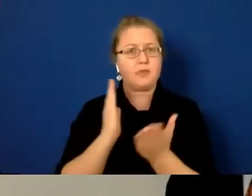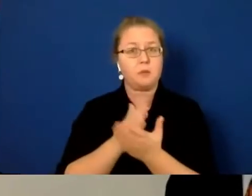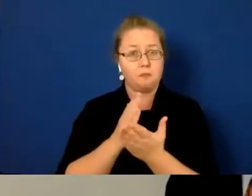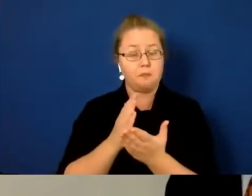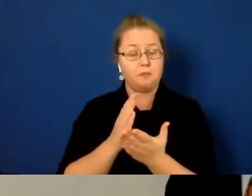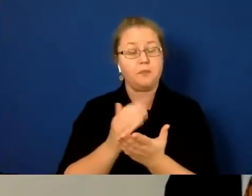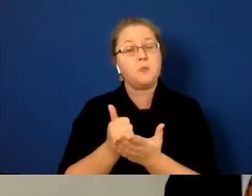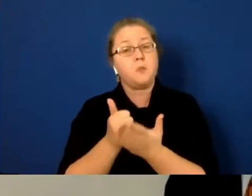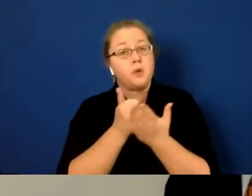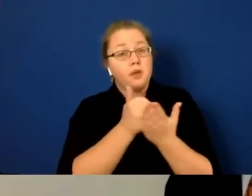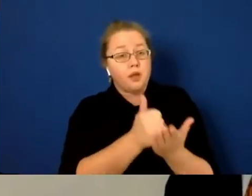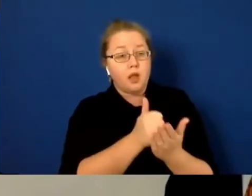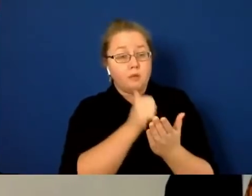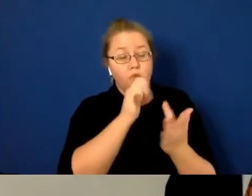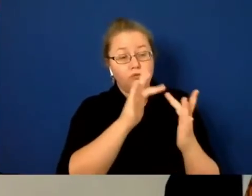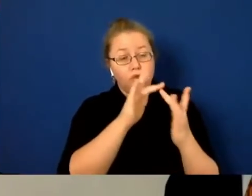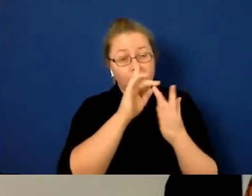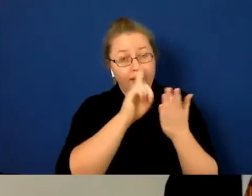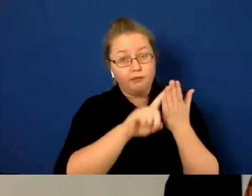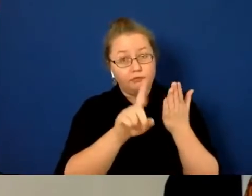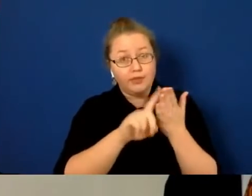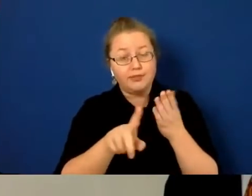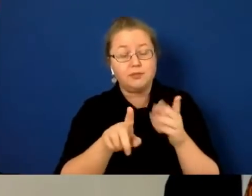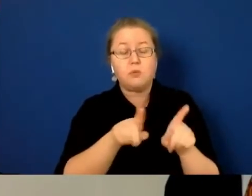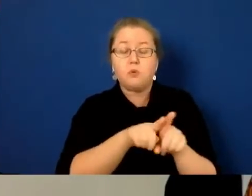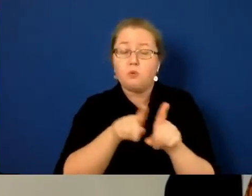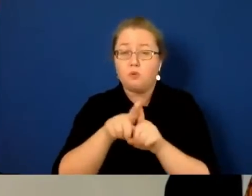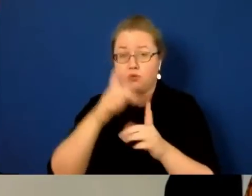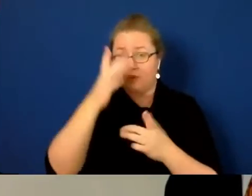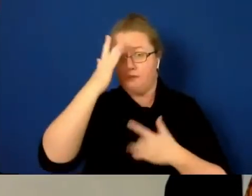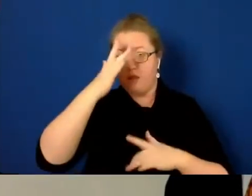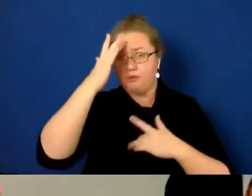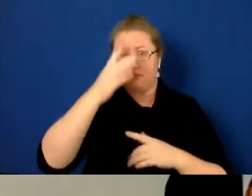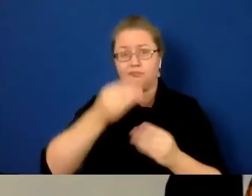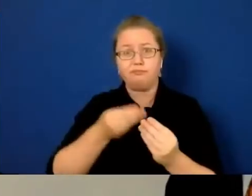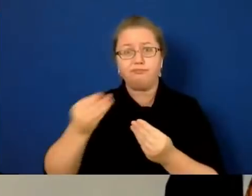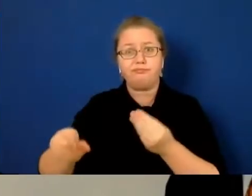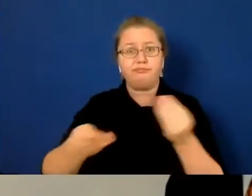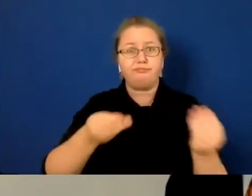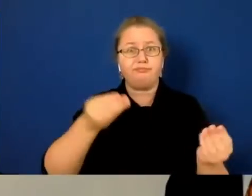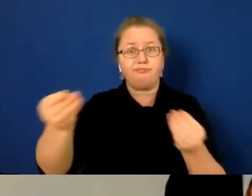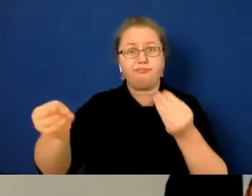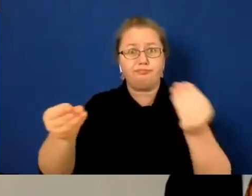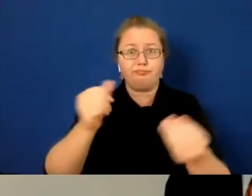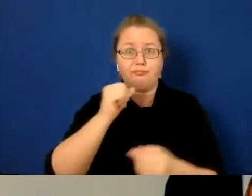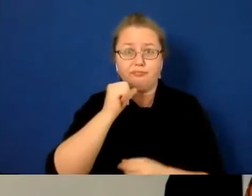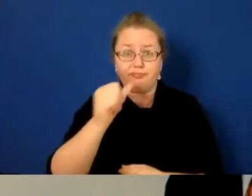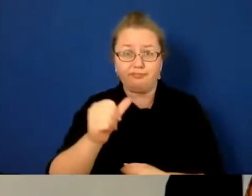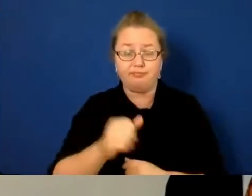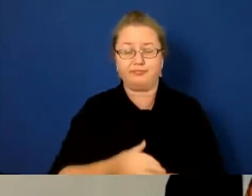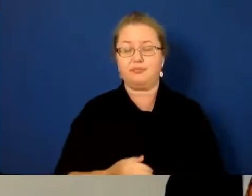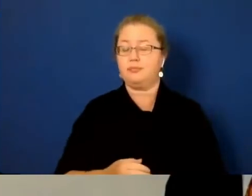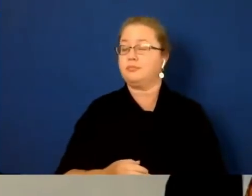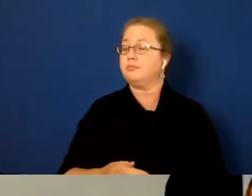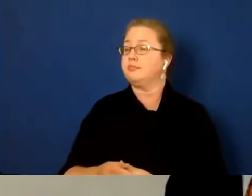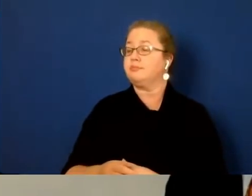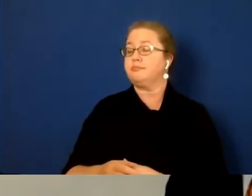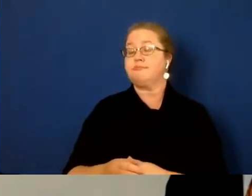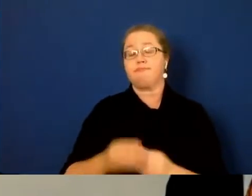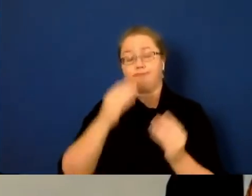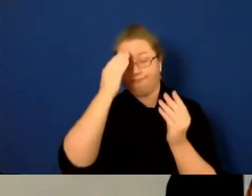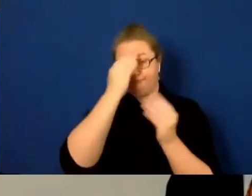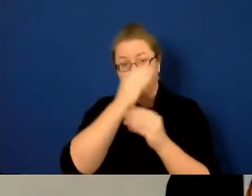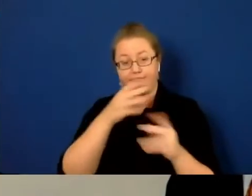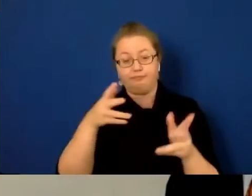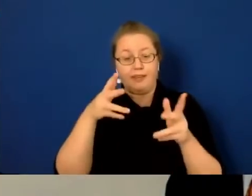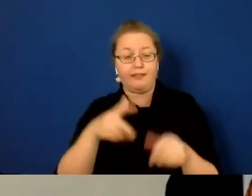to stop those chains of transmission. So it has been an evolution, and now I'm